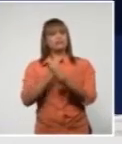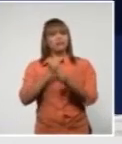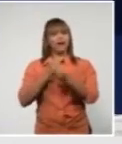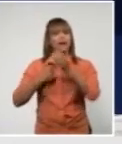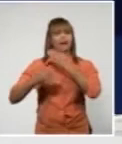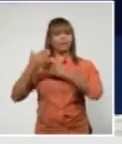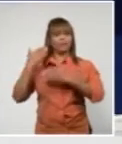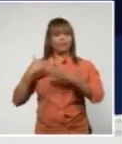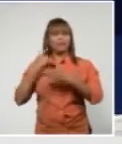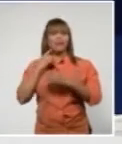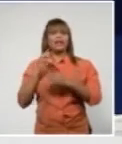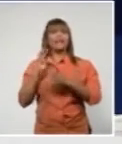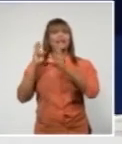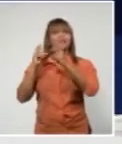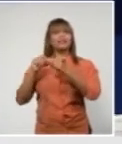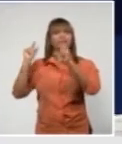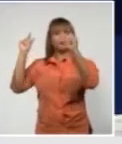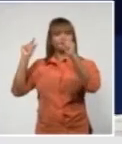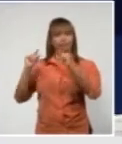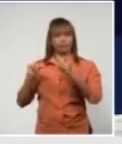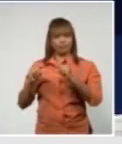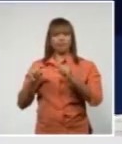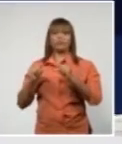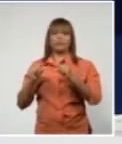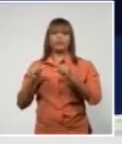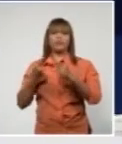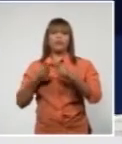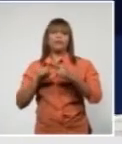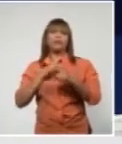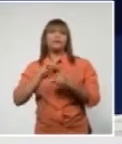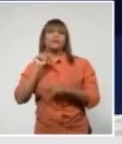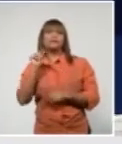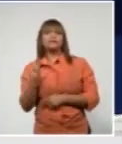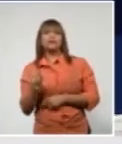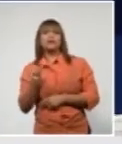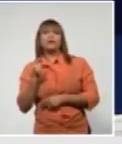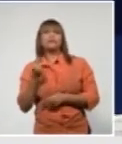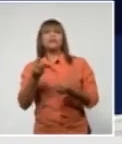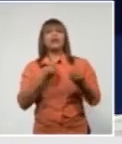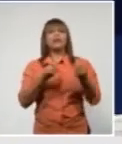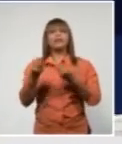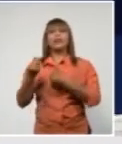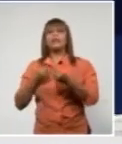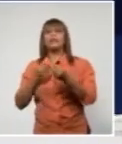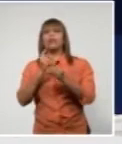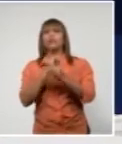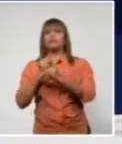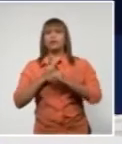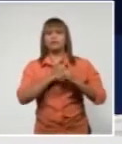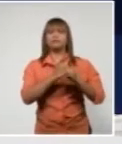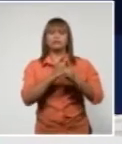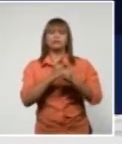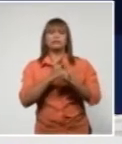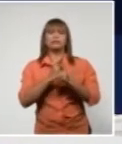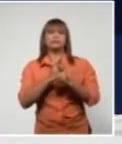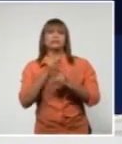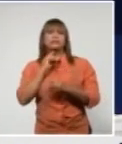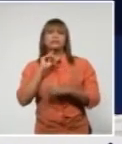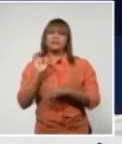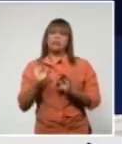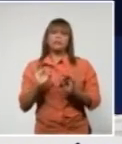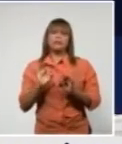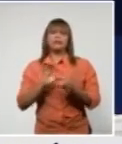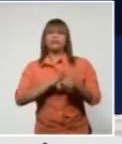testing, and this figure rises to 79.9% of cases diagnosed over the last